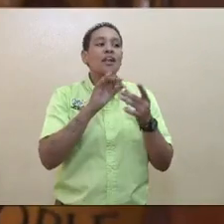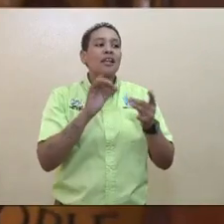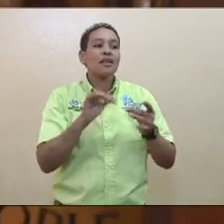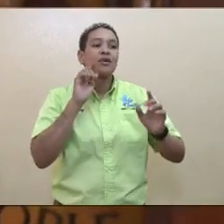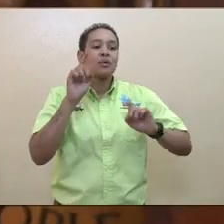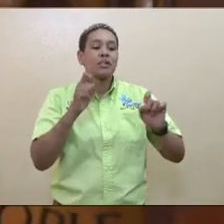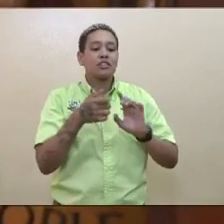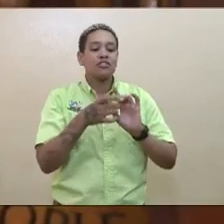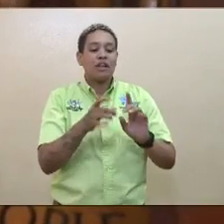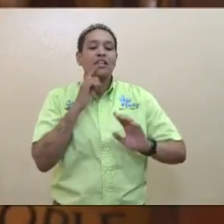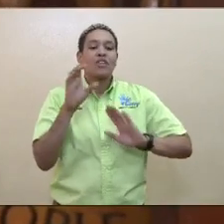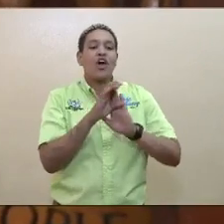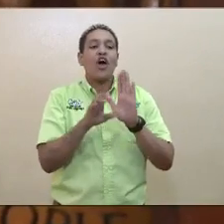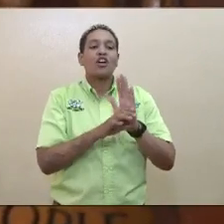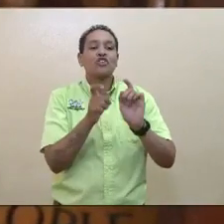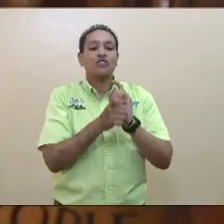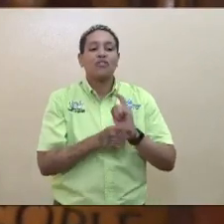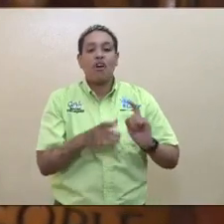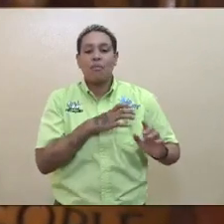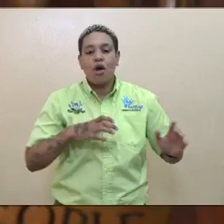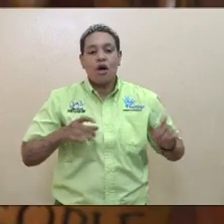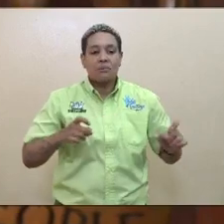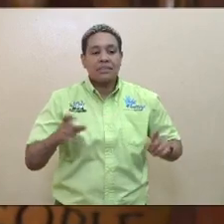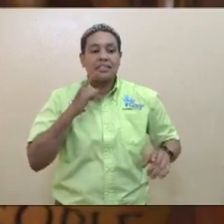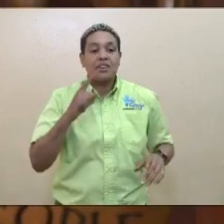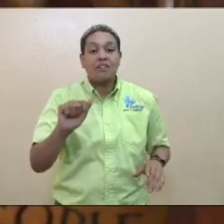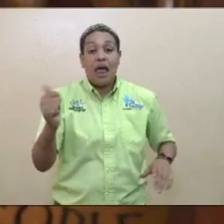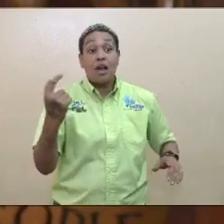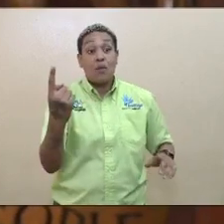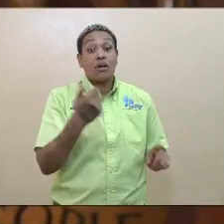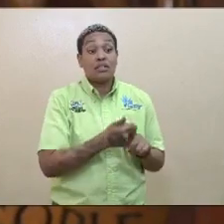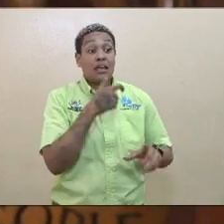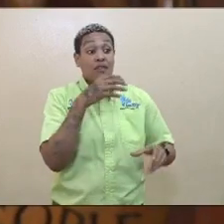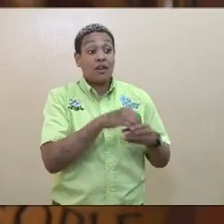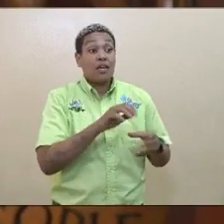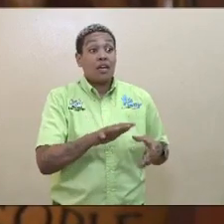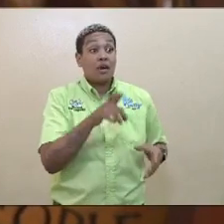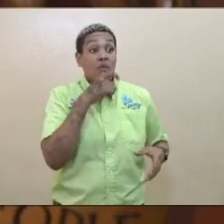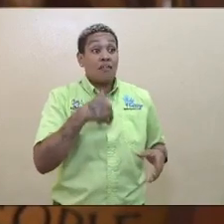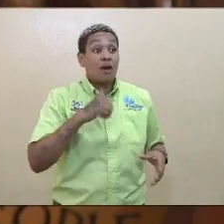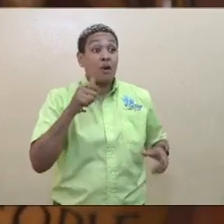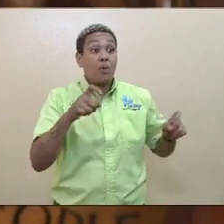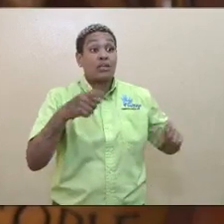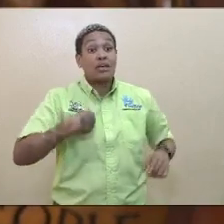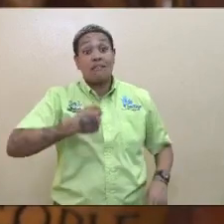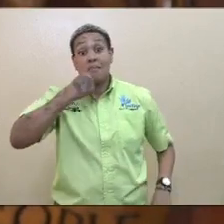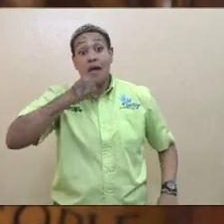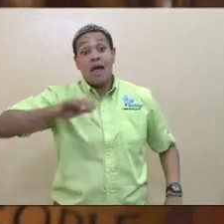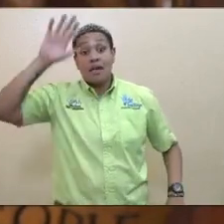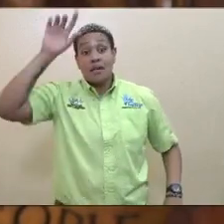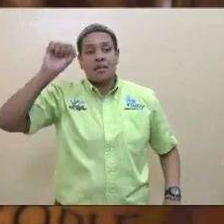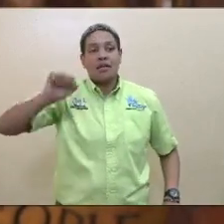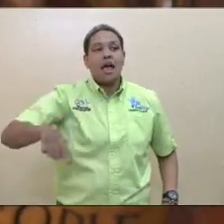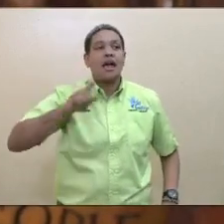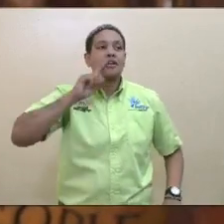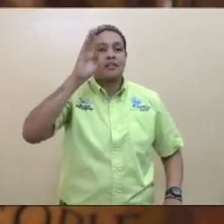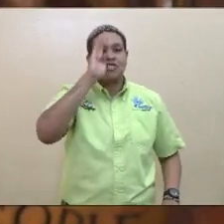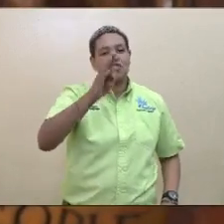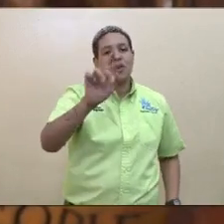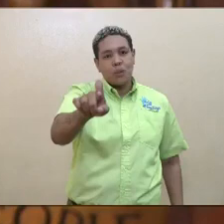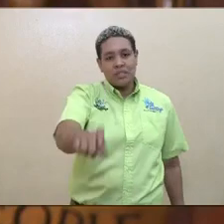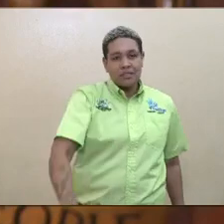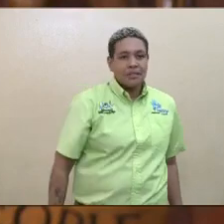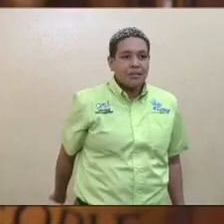the Constitutional Reform Committee. So if there's anyone among us who has a question, we have a mic, you can direct your